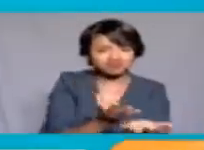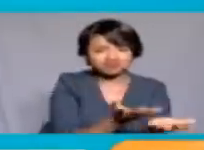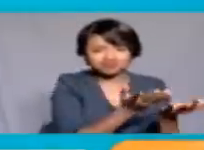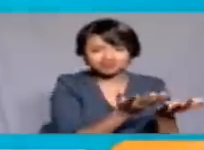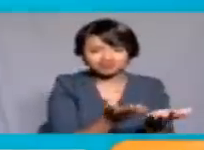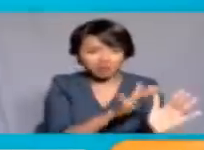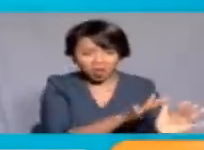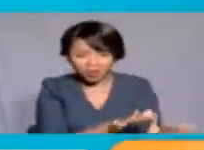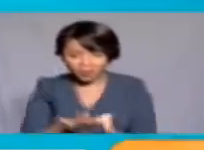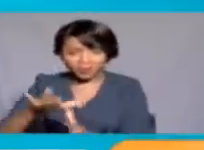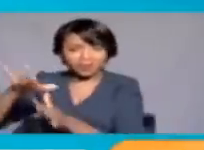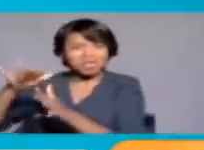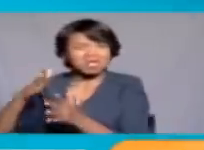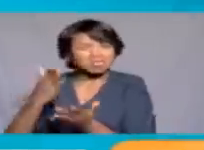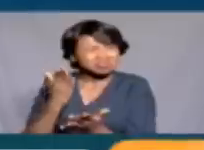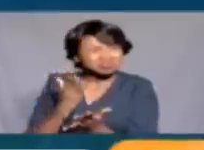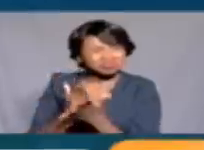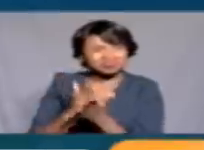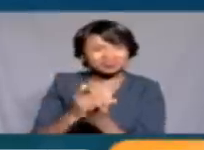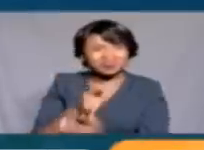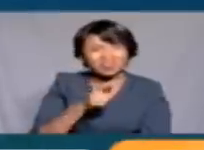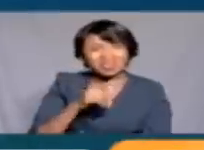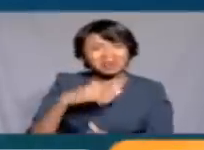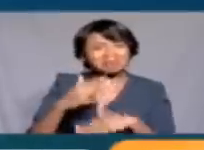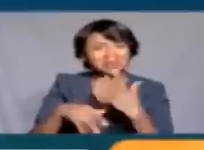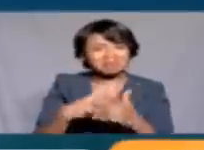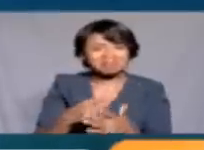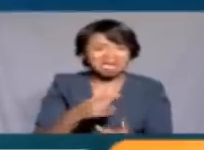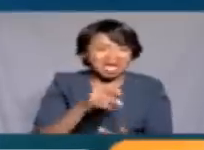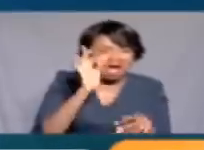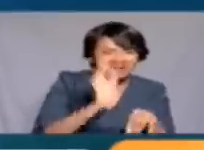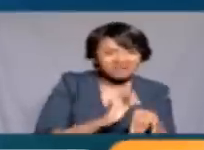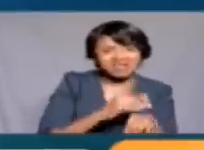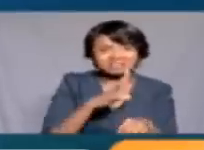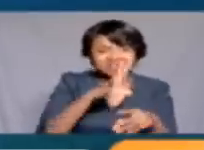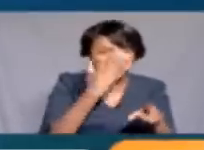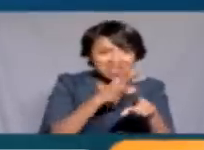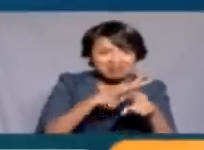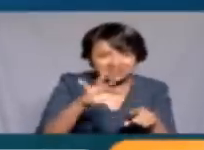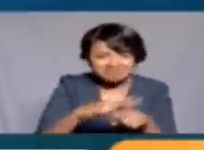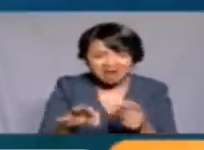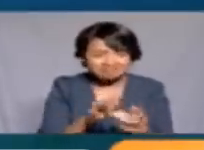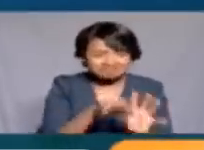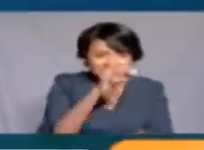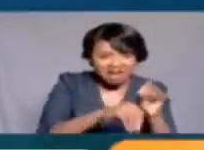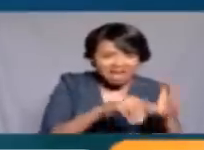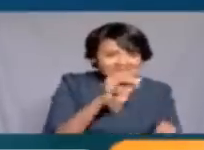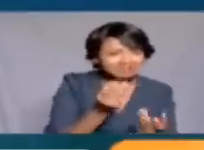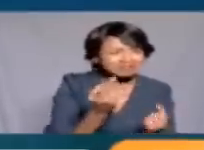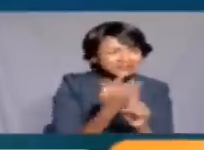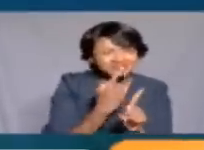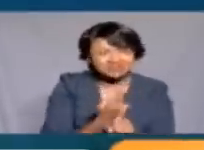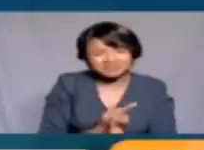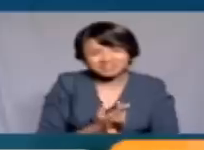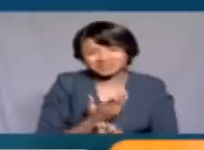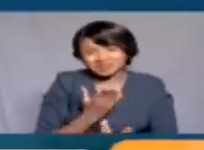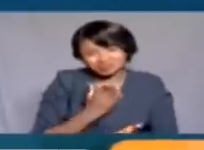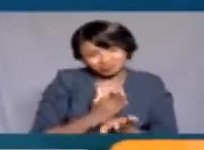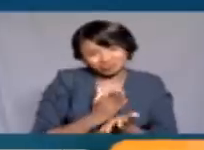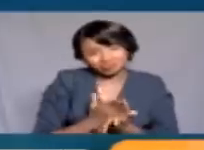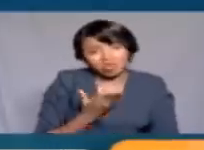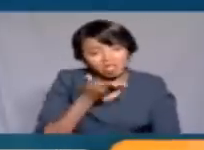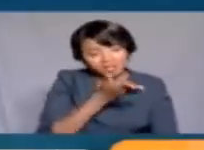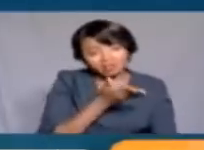tides, and then it was really embedded in the algae, the vegetation, the grass and so on that grows on the bottom. It was on some of the